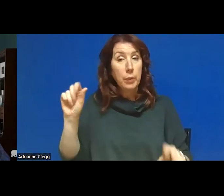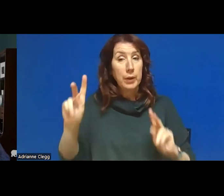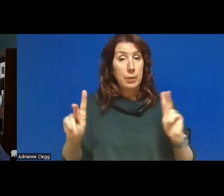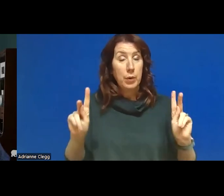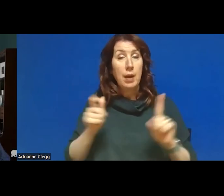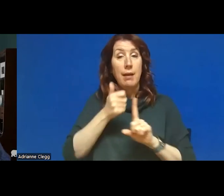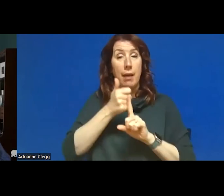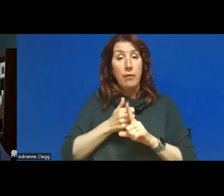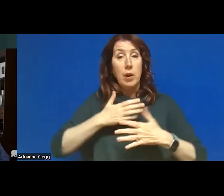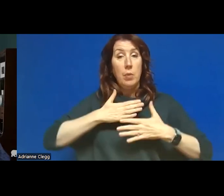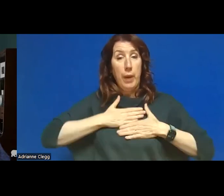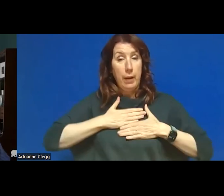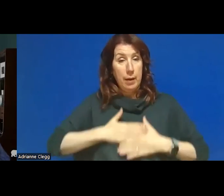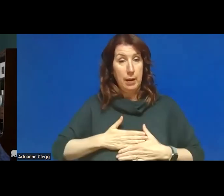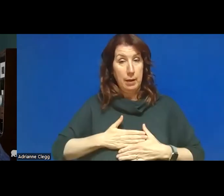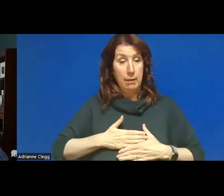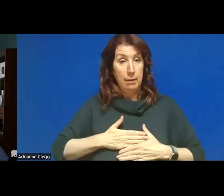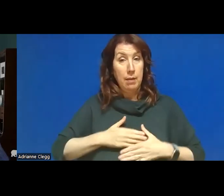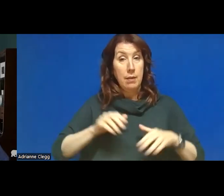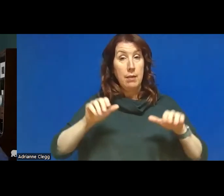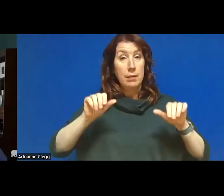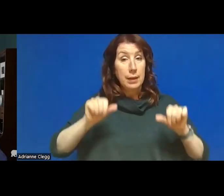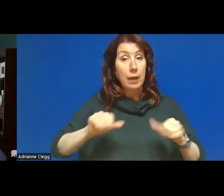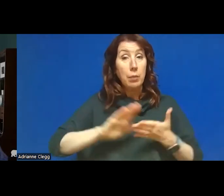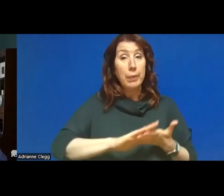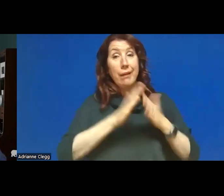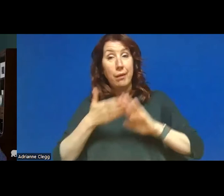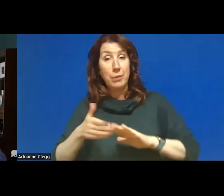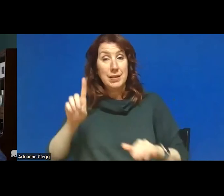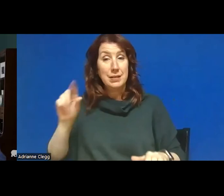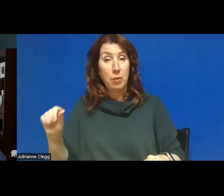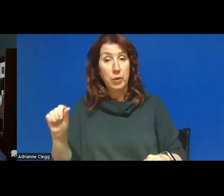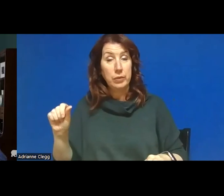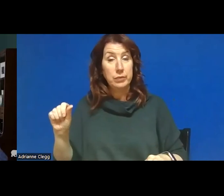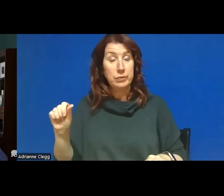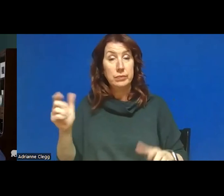everybody is liable to be subject to disability.